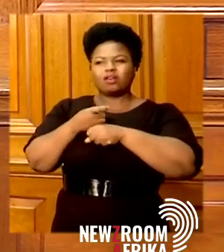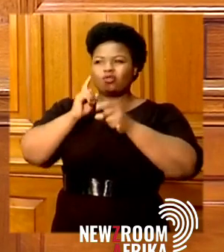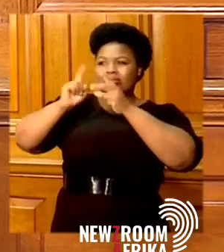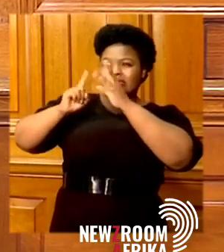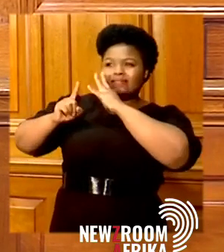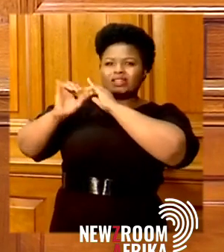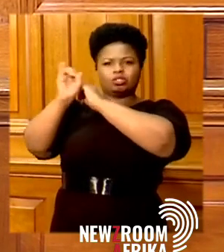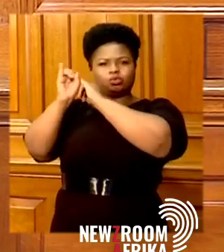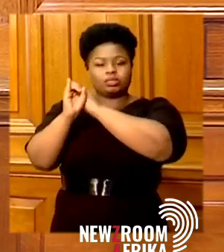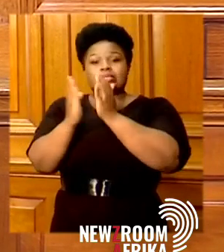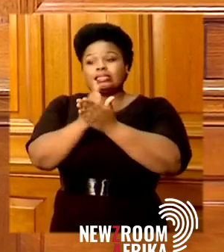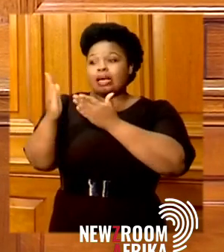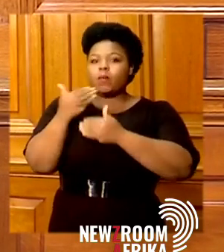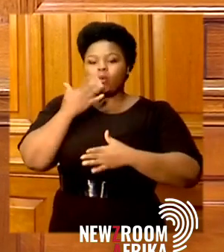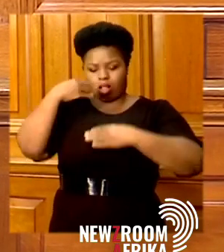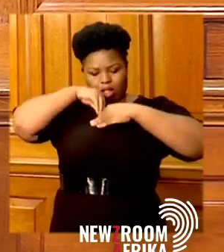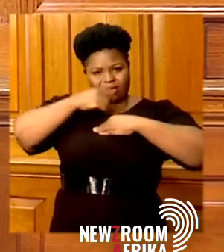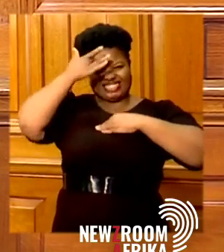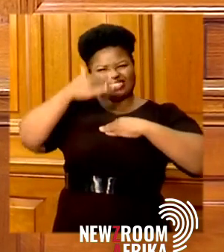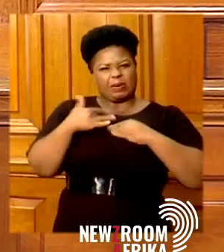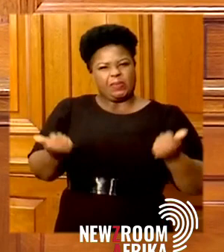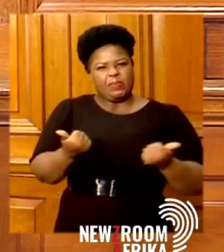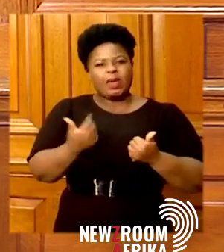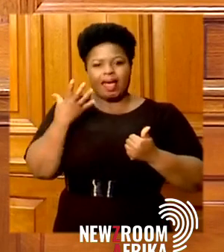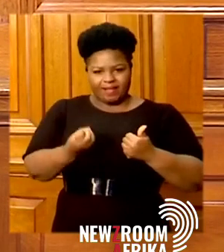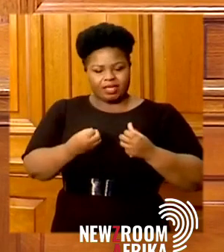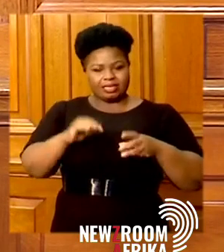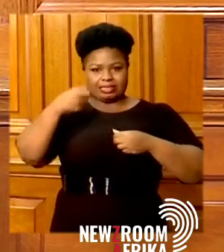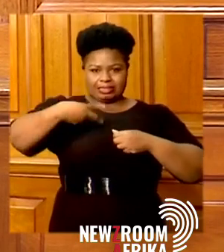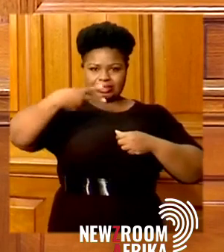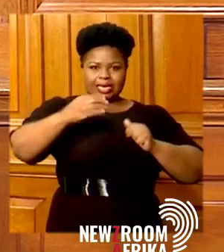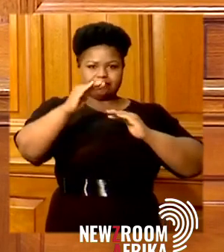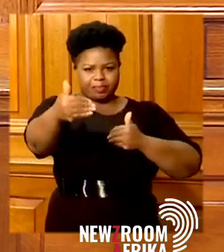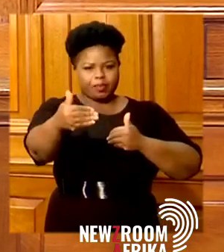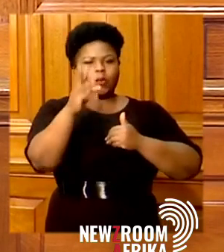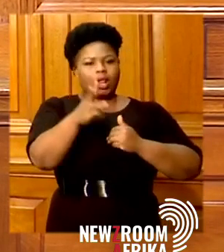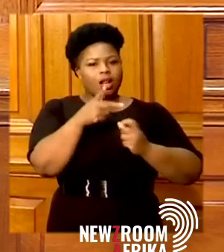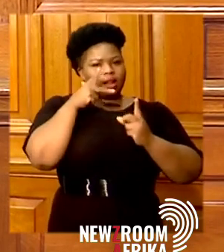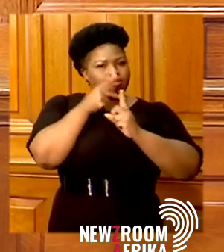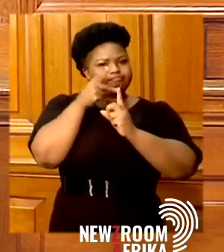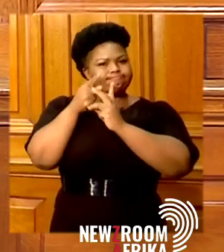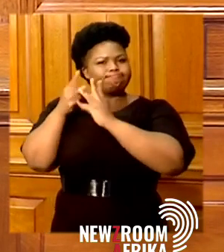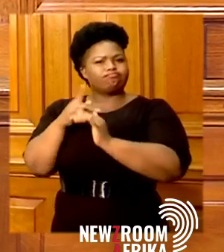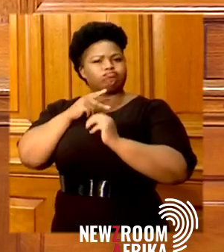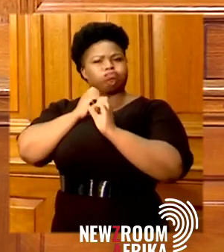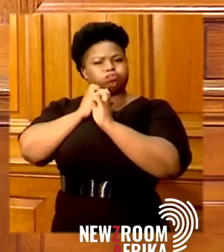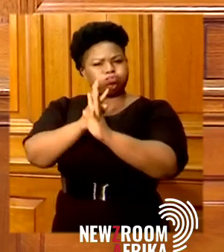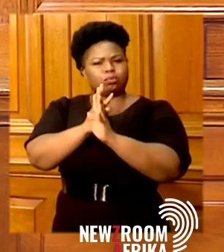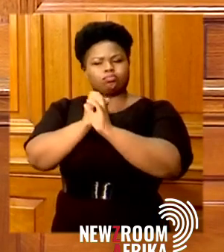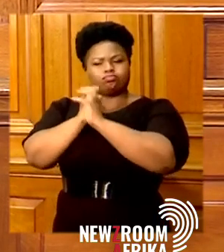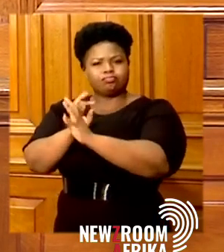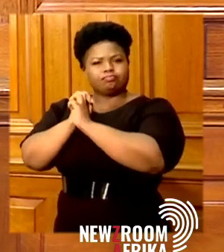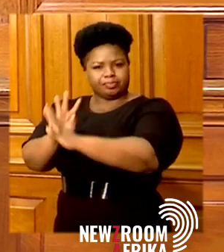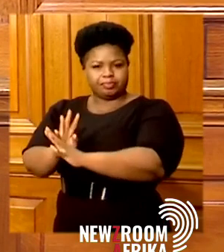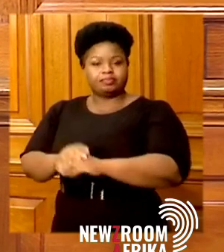with comorbidities. For this phase, we will be activating many more sites